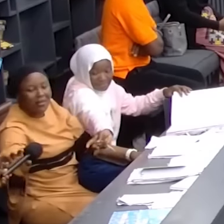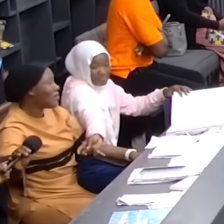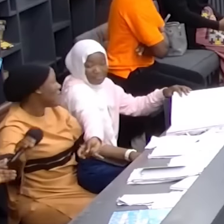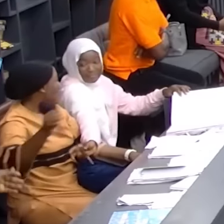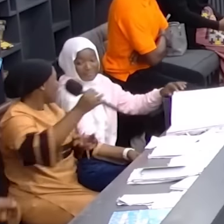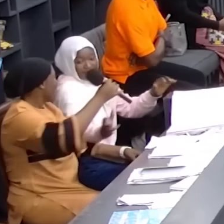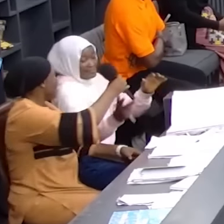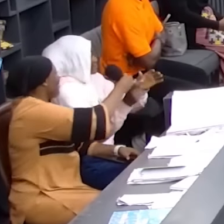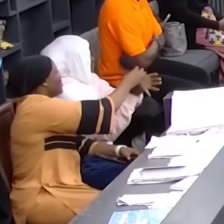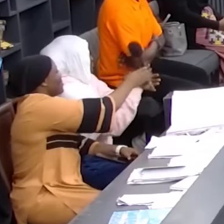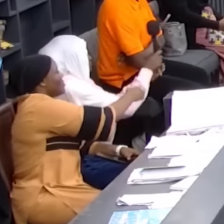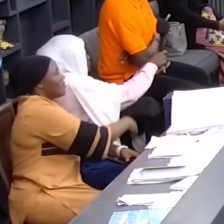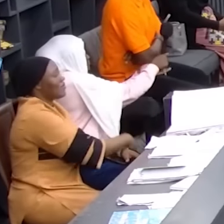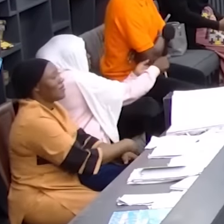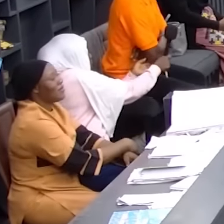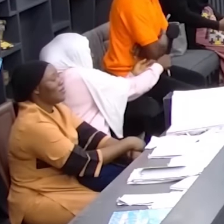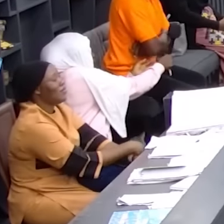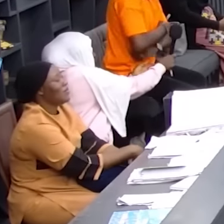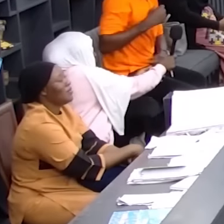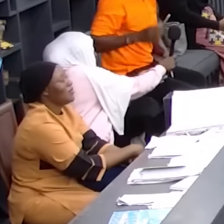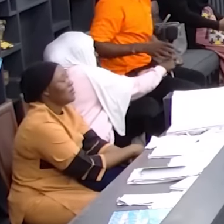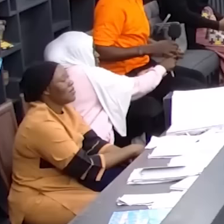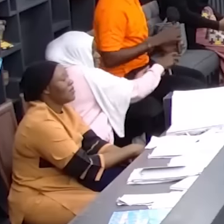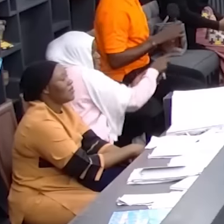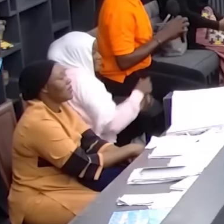The fish, I carry one cat yesterday.